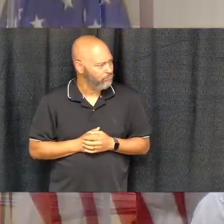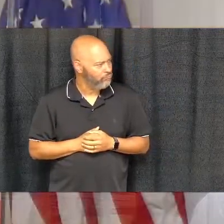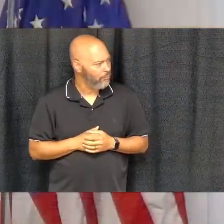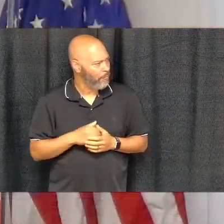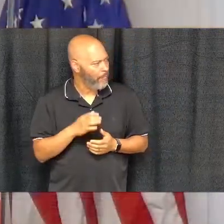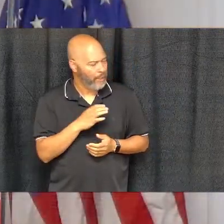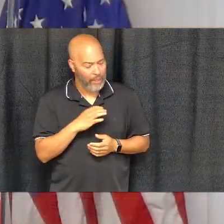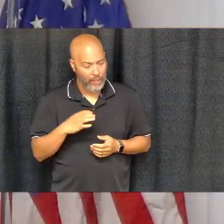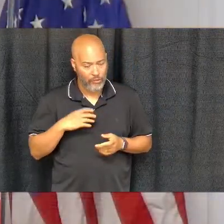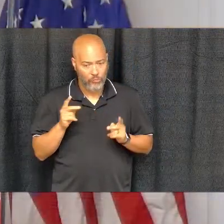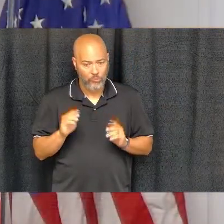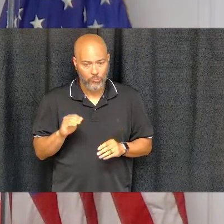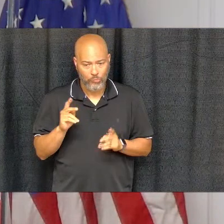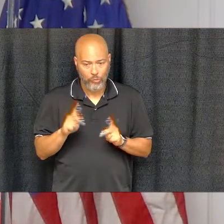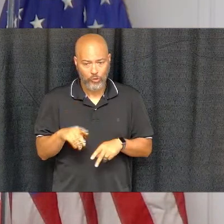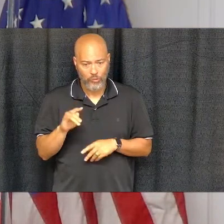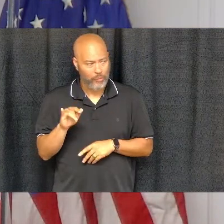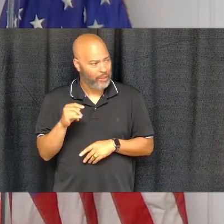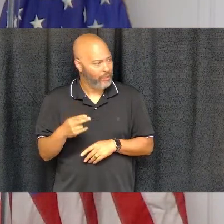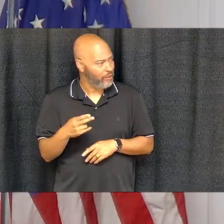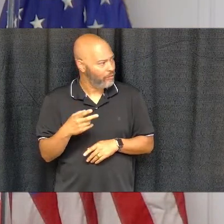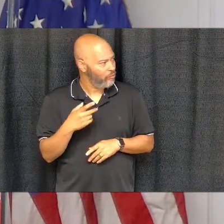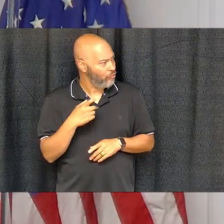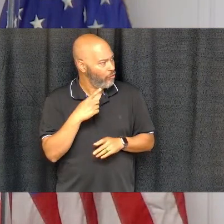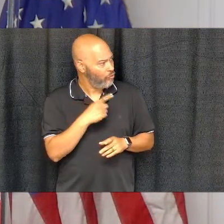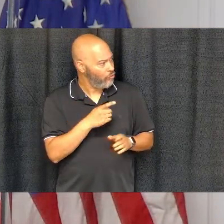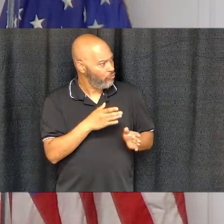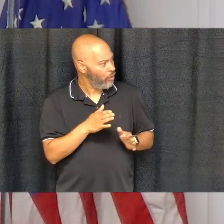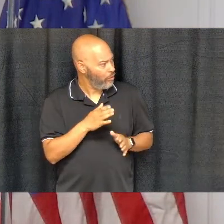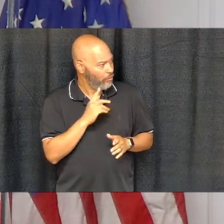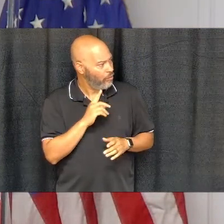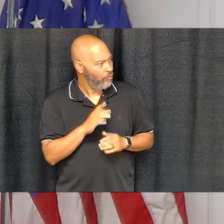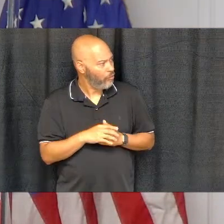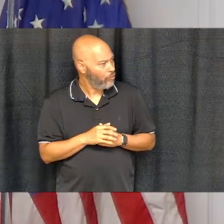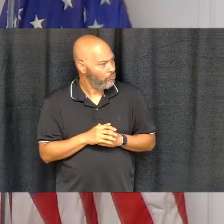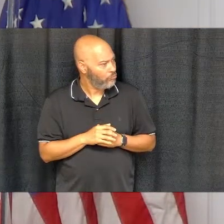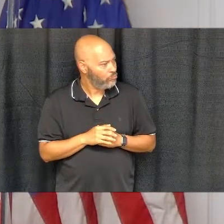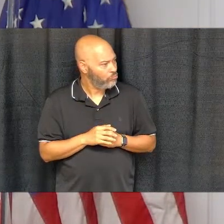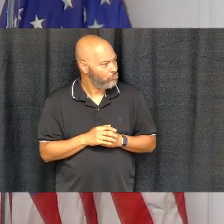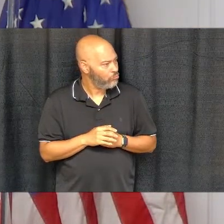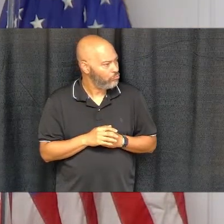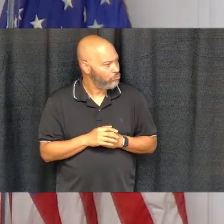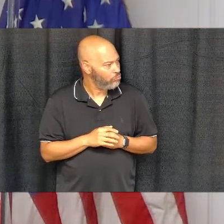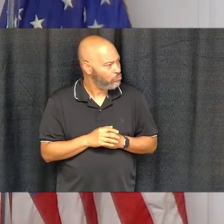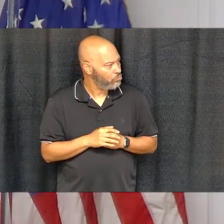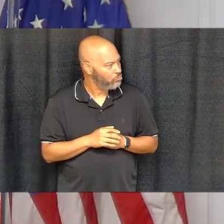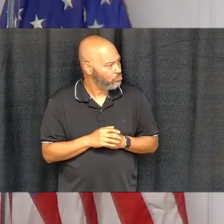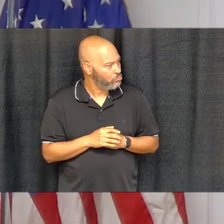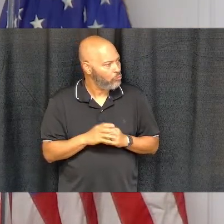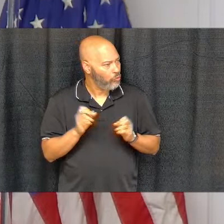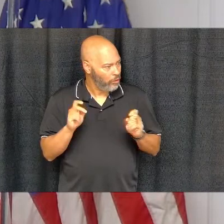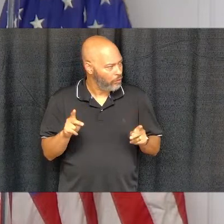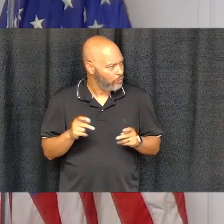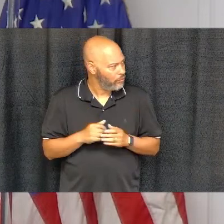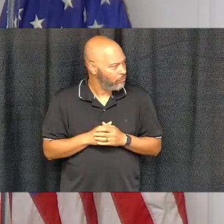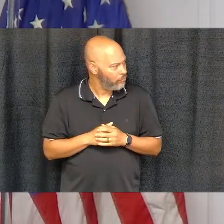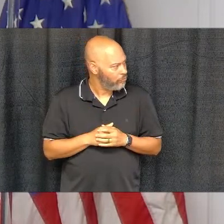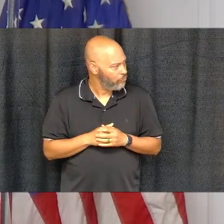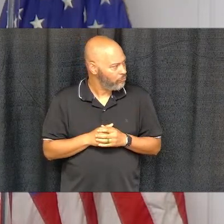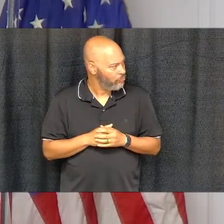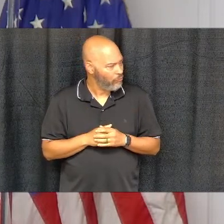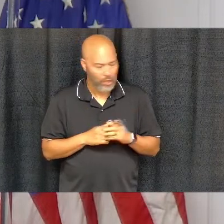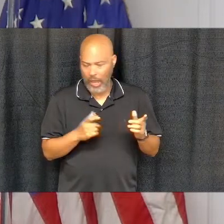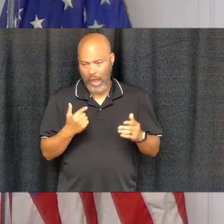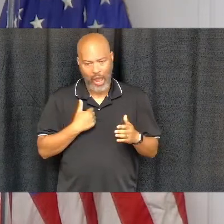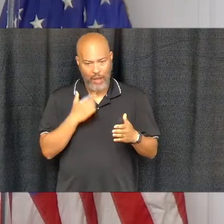Councilperson Smith, you are recognized. That was a question. Are you prepared to answer that? Okay. Nope. Anybody want to answer? Nobody? Counselor? Okay. Be against all